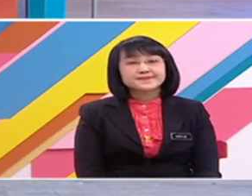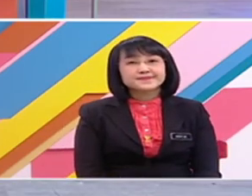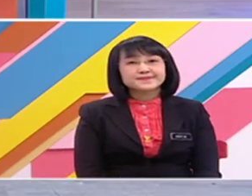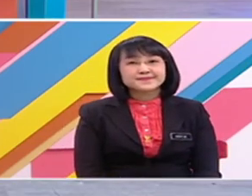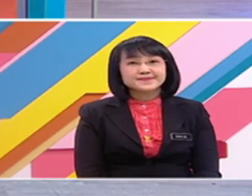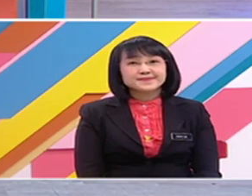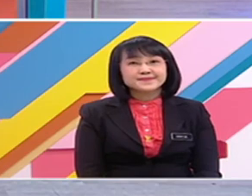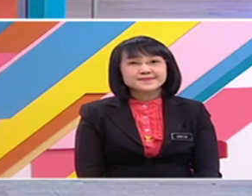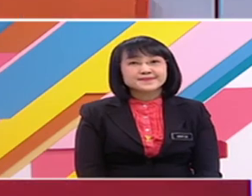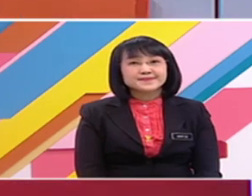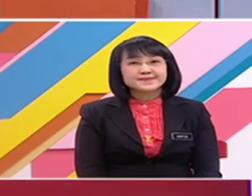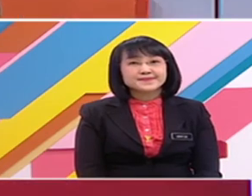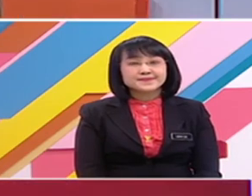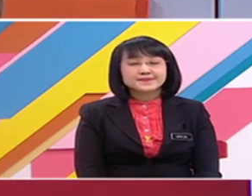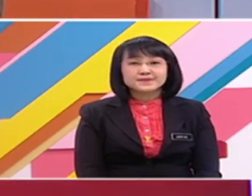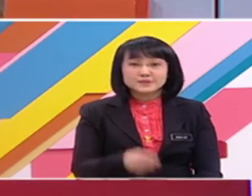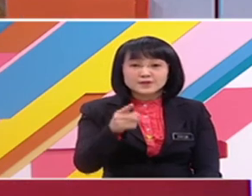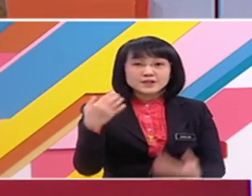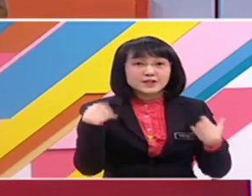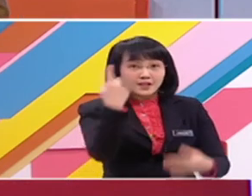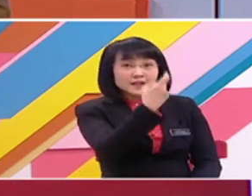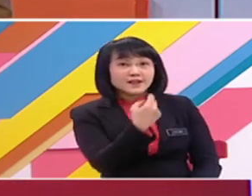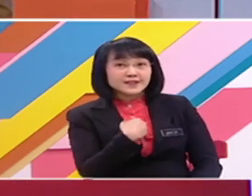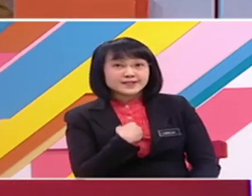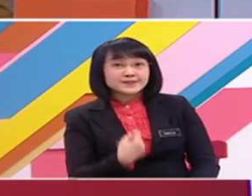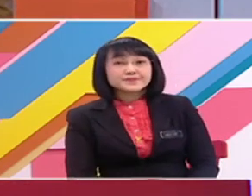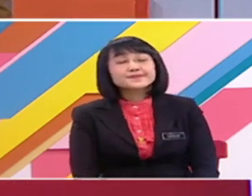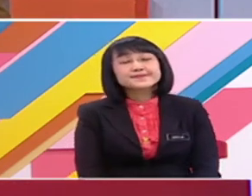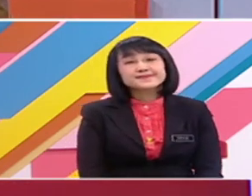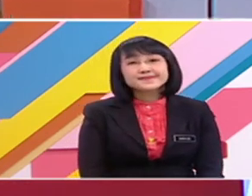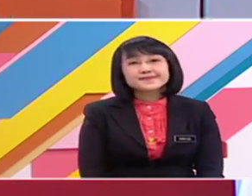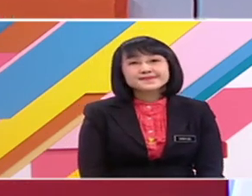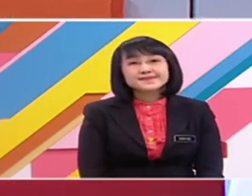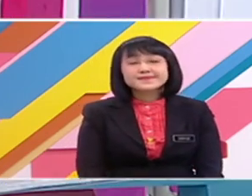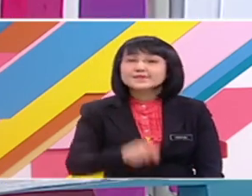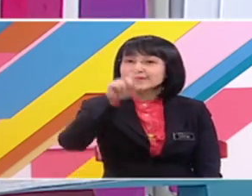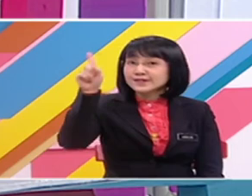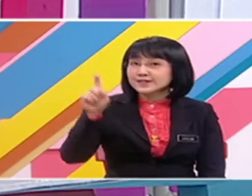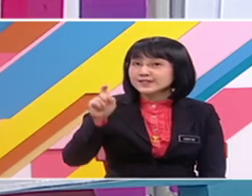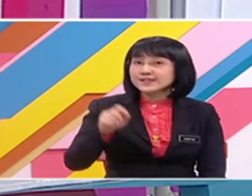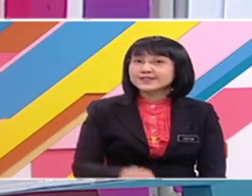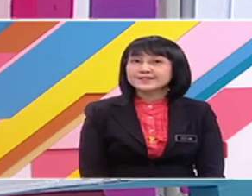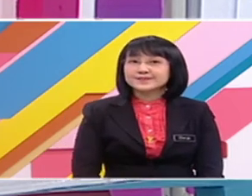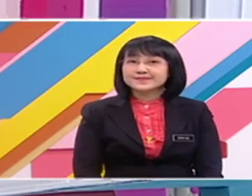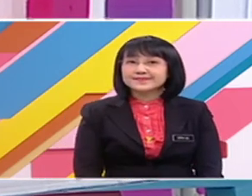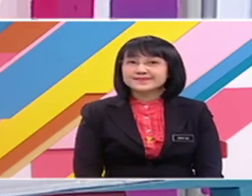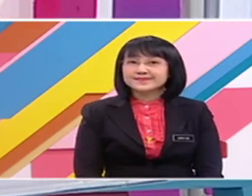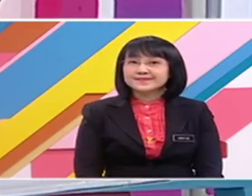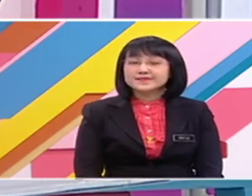think you have a question to ask me, right? Just now. Okay. The question is, Fika.